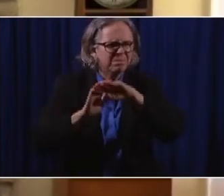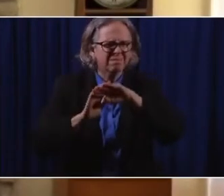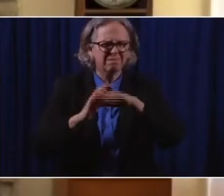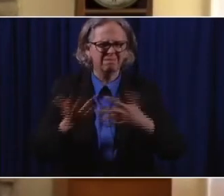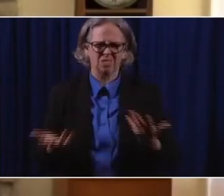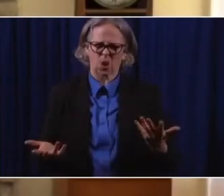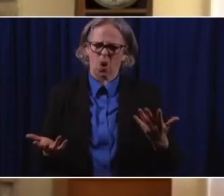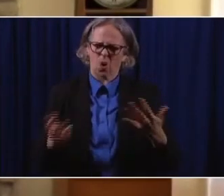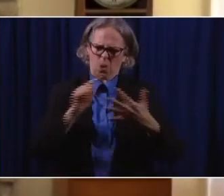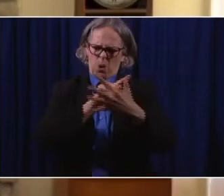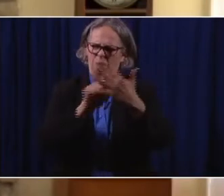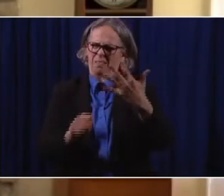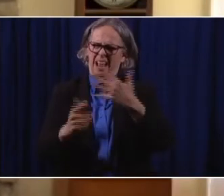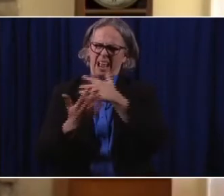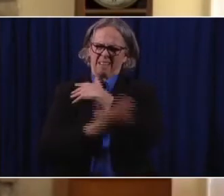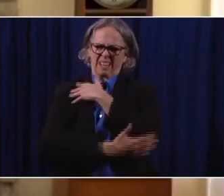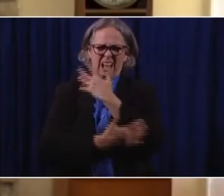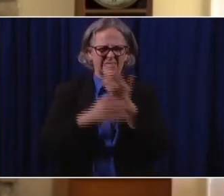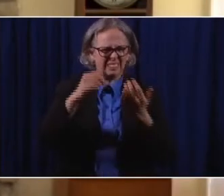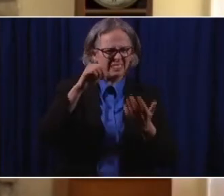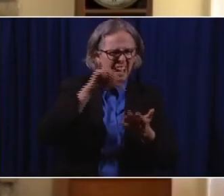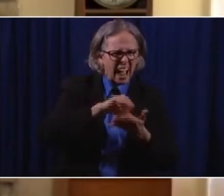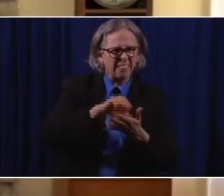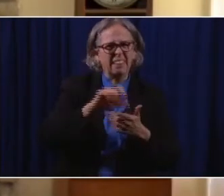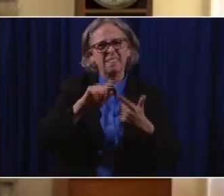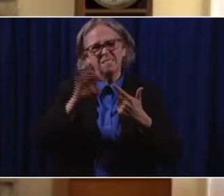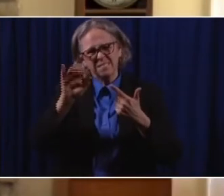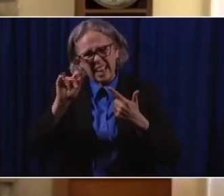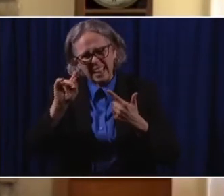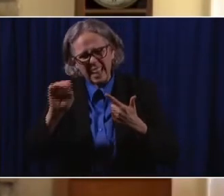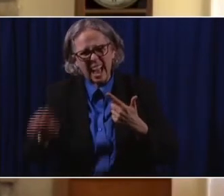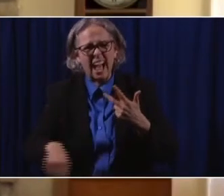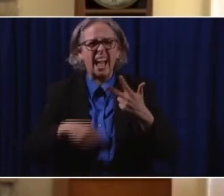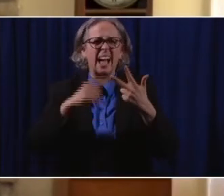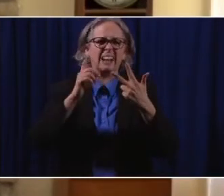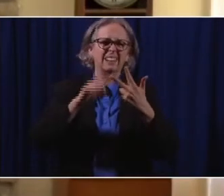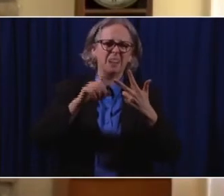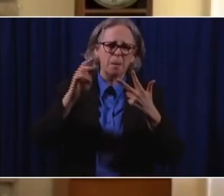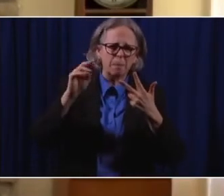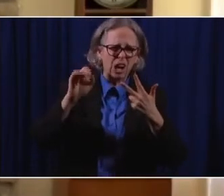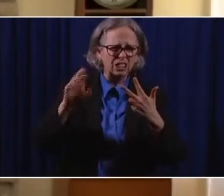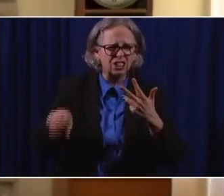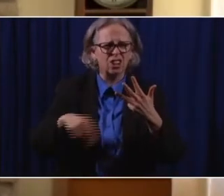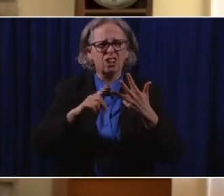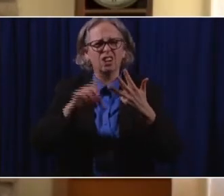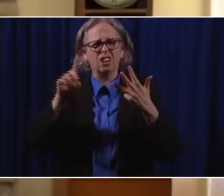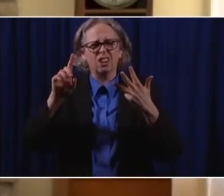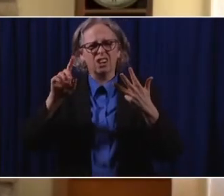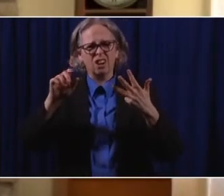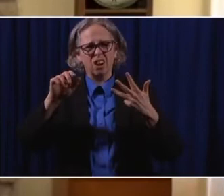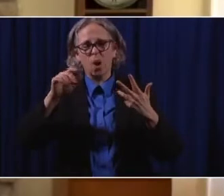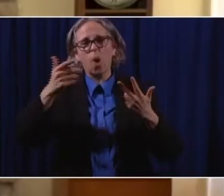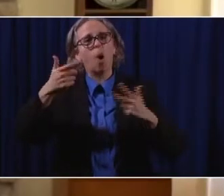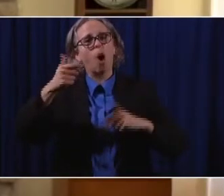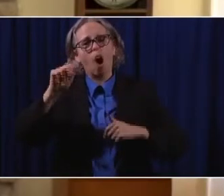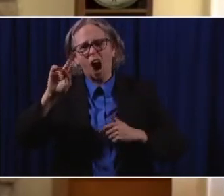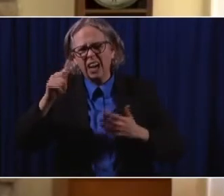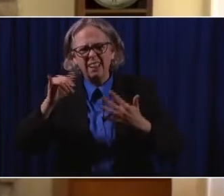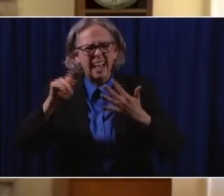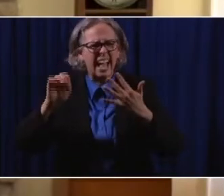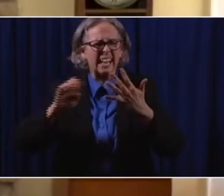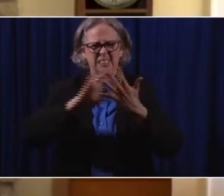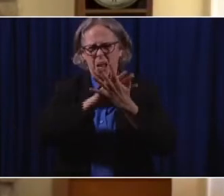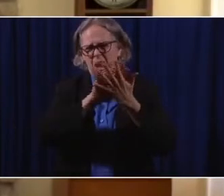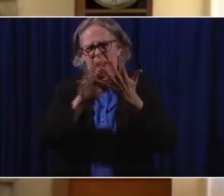Fayette, Putnam, Mercer, Darke, Auglaize, Jackson, Butler, Henry, Miami, Fulton, Allen, Ross, Shelby,